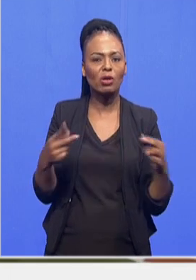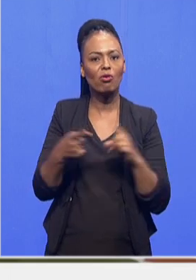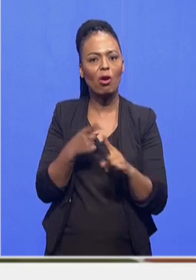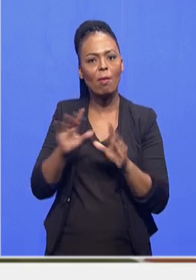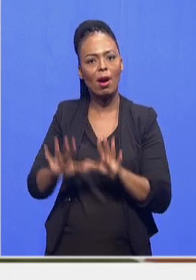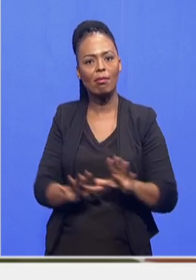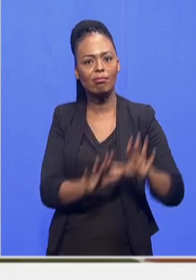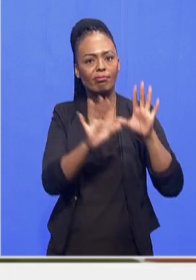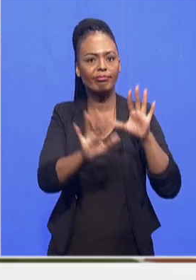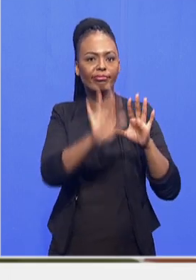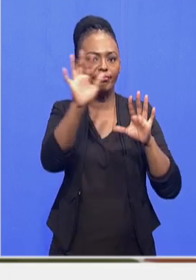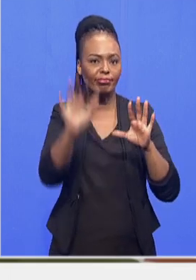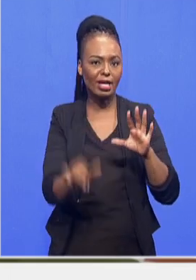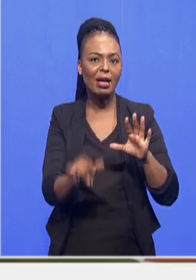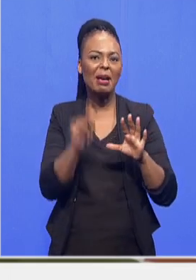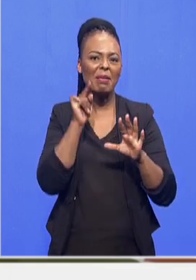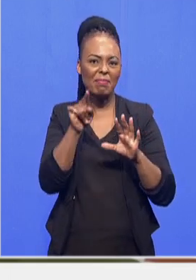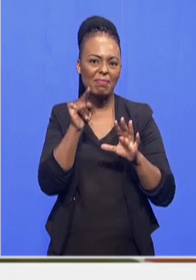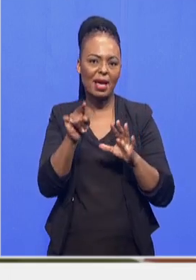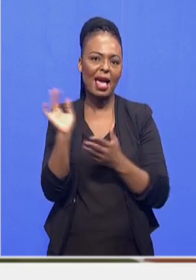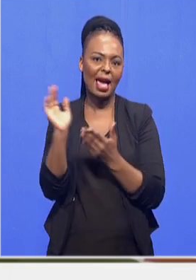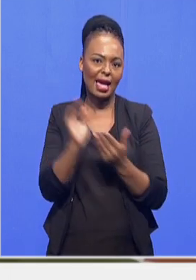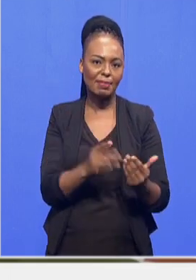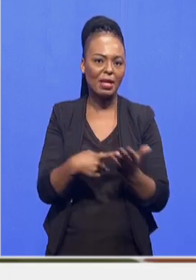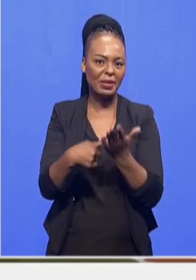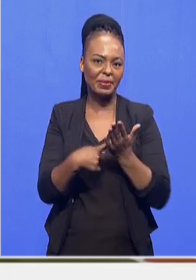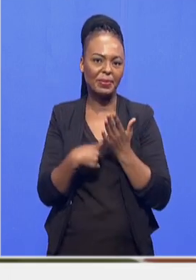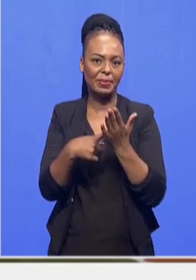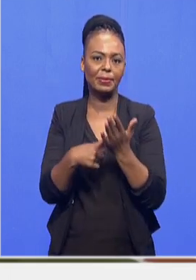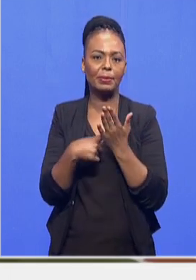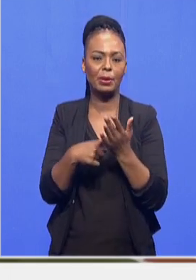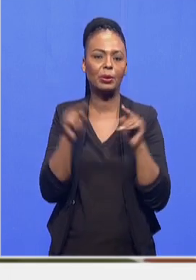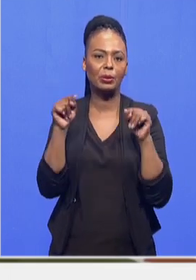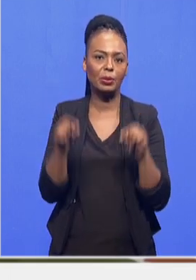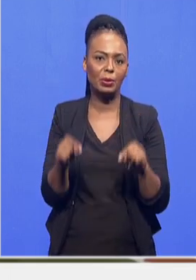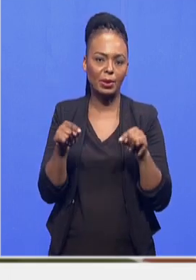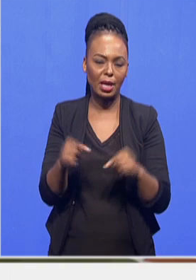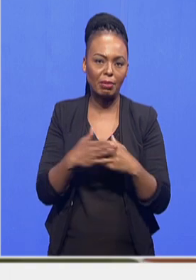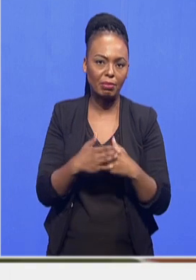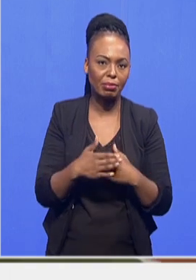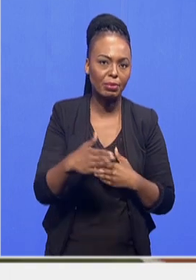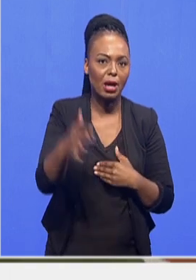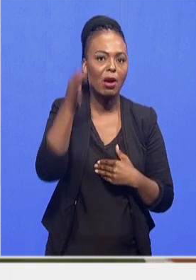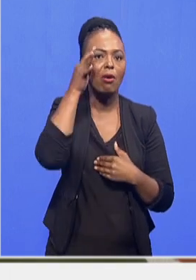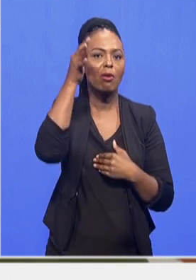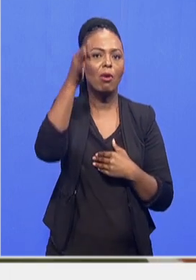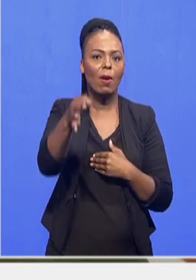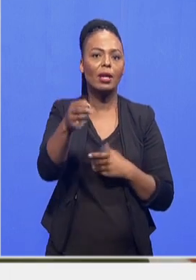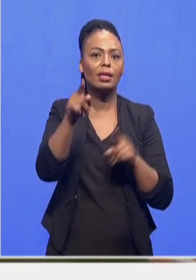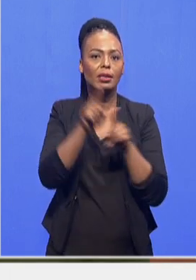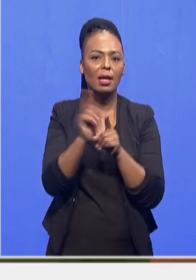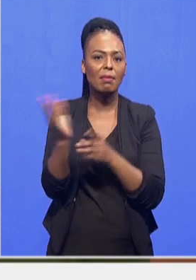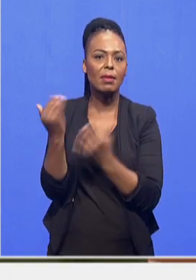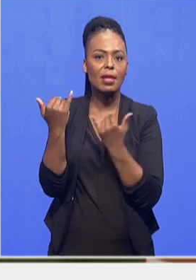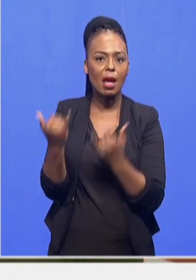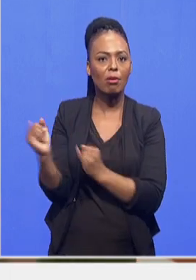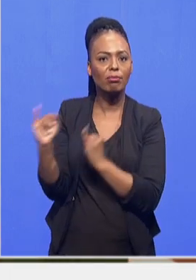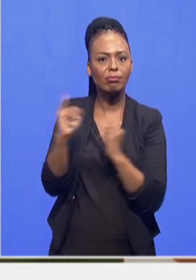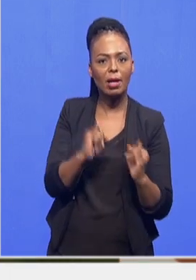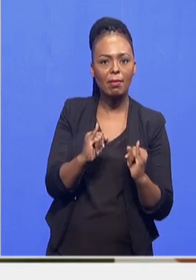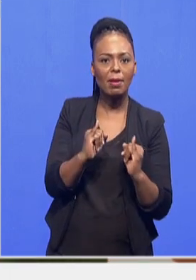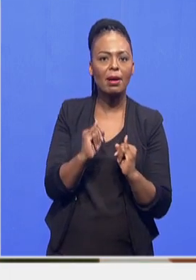It's been what we can expect really today going forward. I'm going to bring into the conversation now, Naledi,